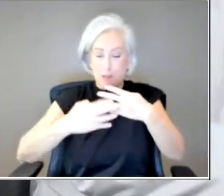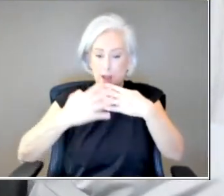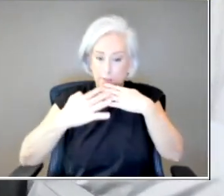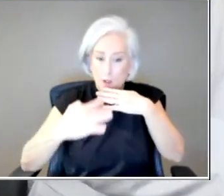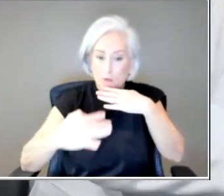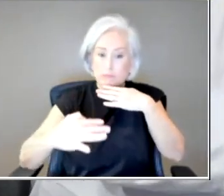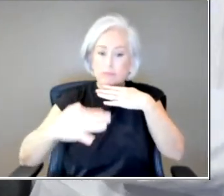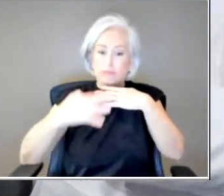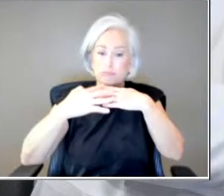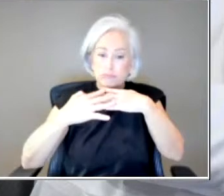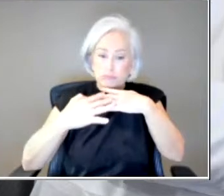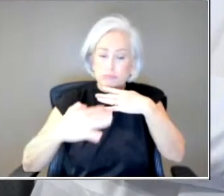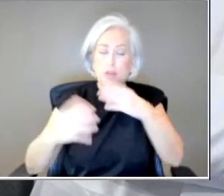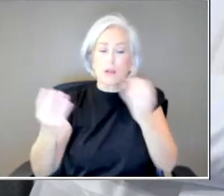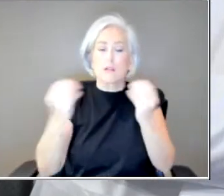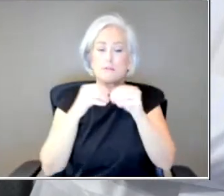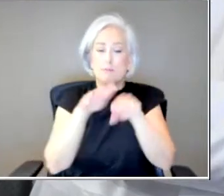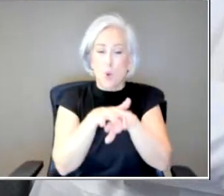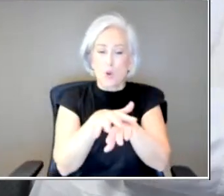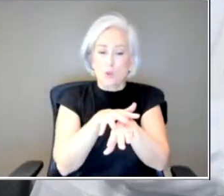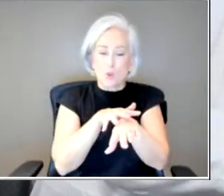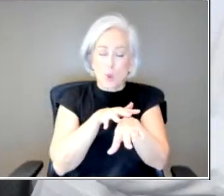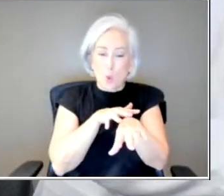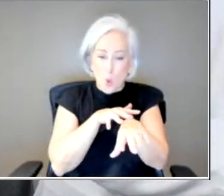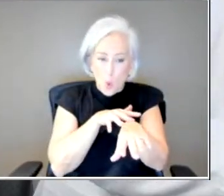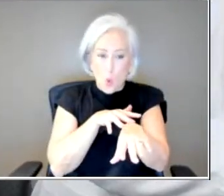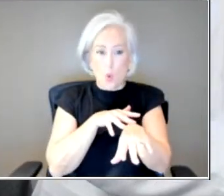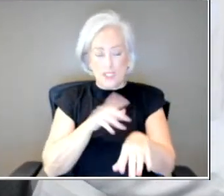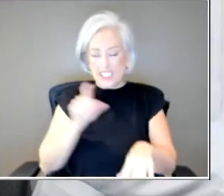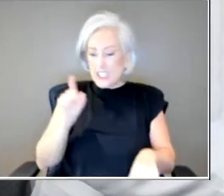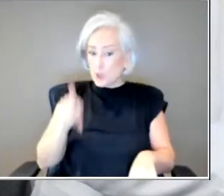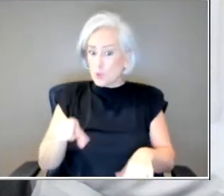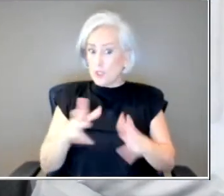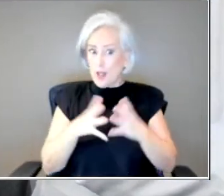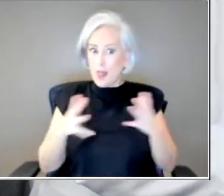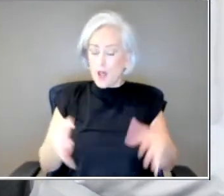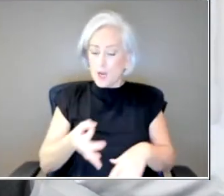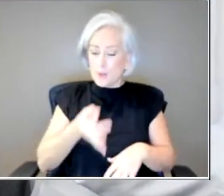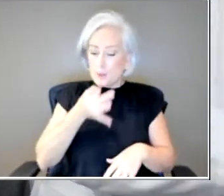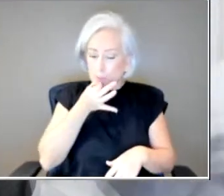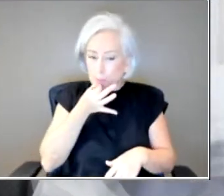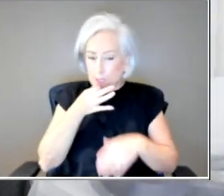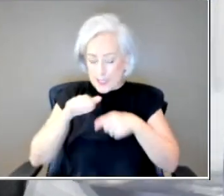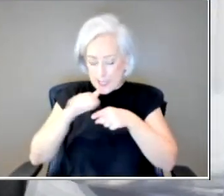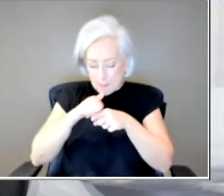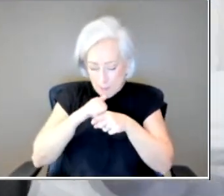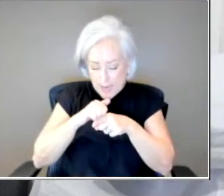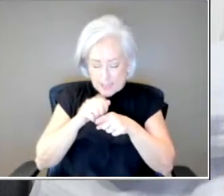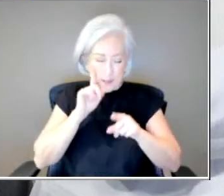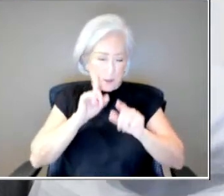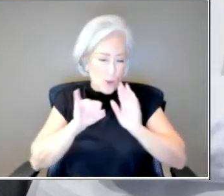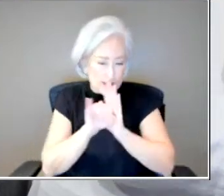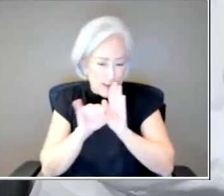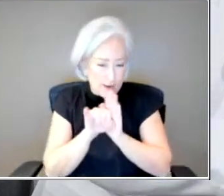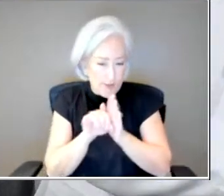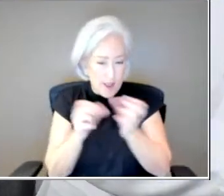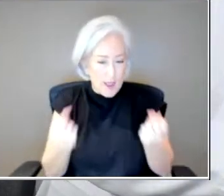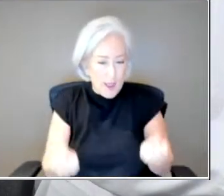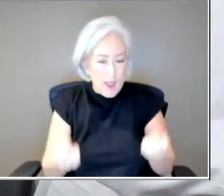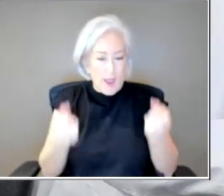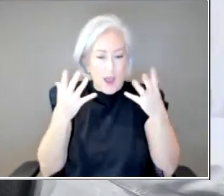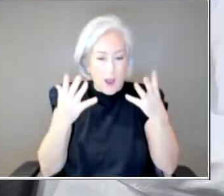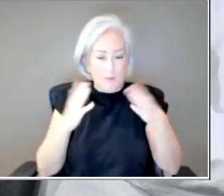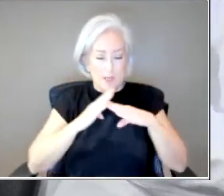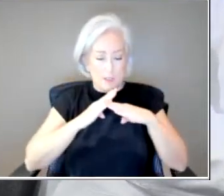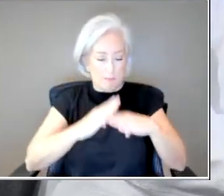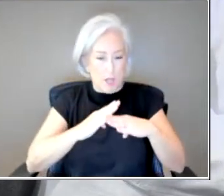take a lot of kind of expertise and practice in trying to identify what is the correct amount of blockage, because we